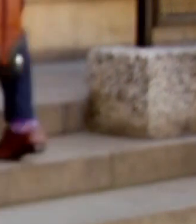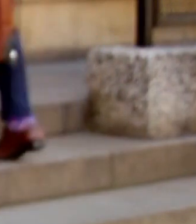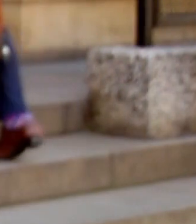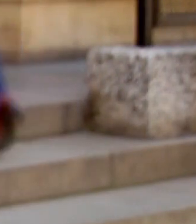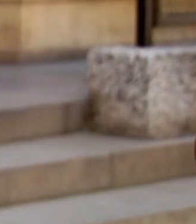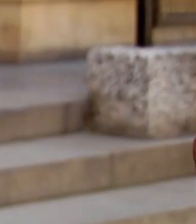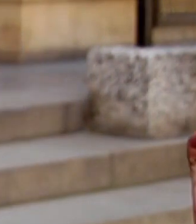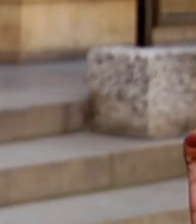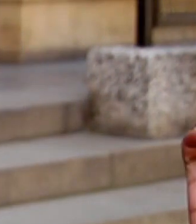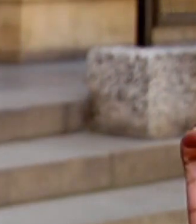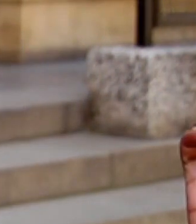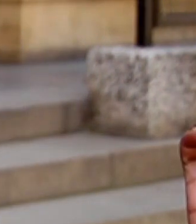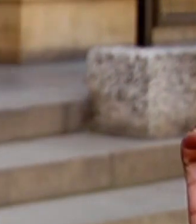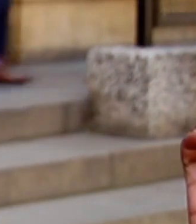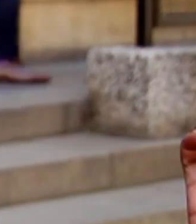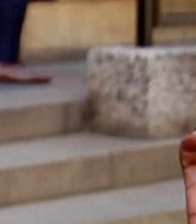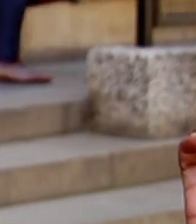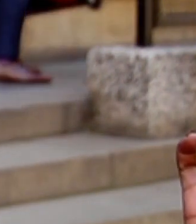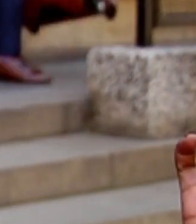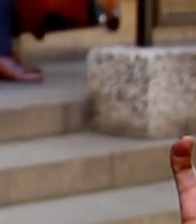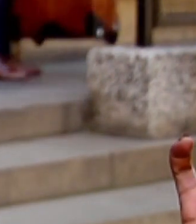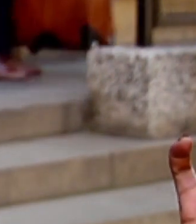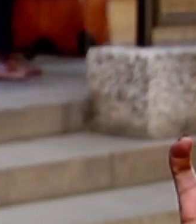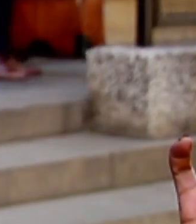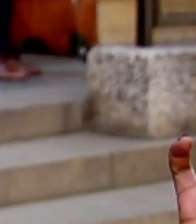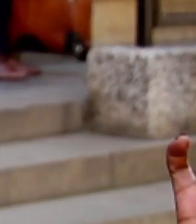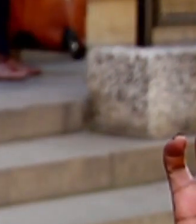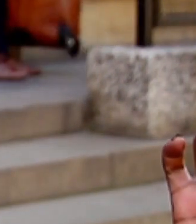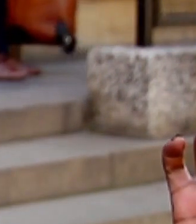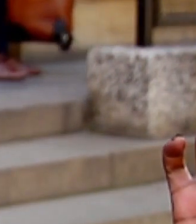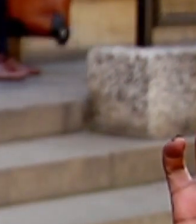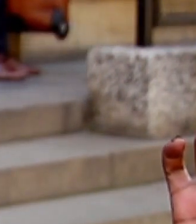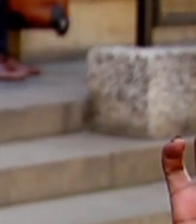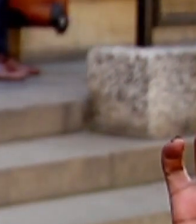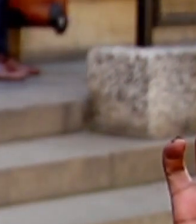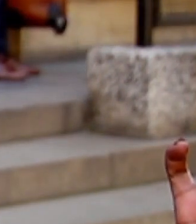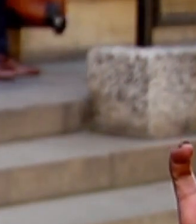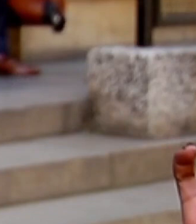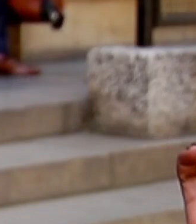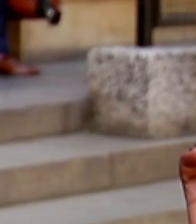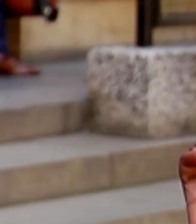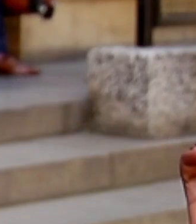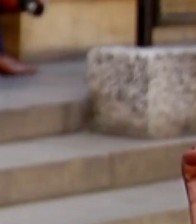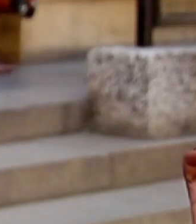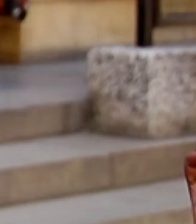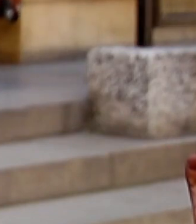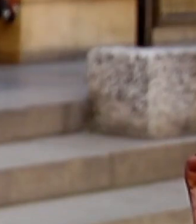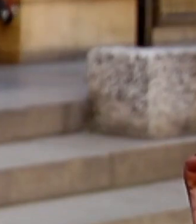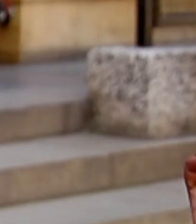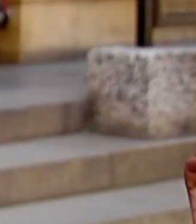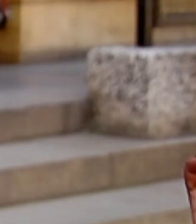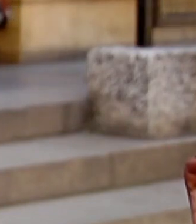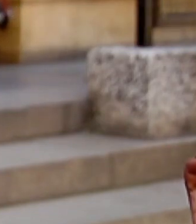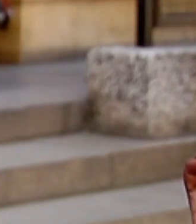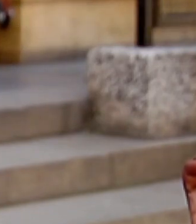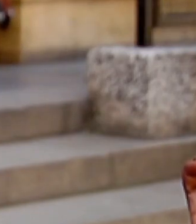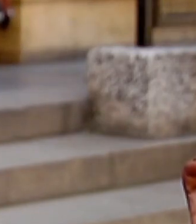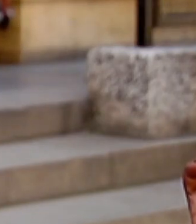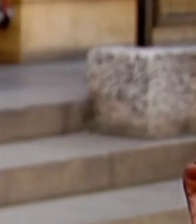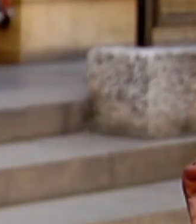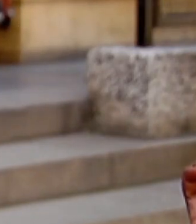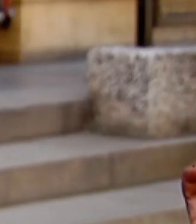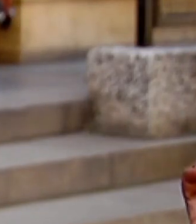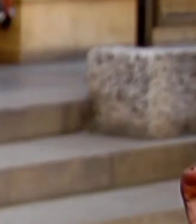between chanting "Kill the boer, kill the farmer" and farmers being murdered, despite the fact that throughout my